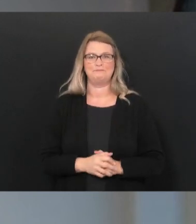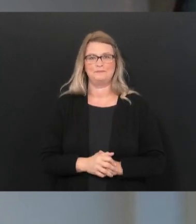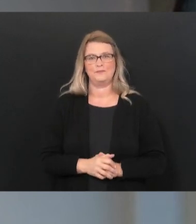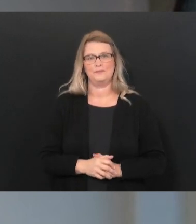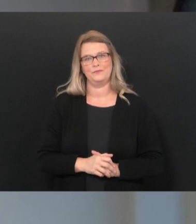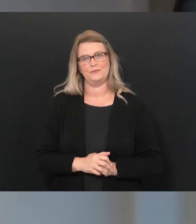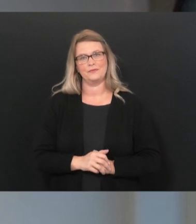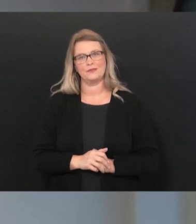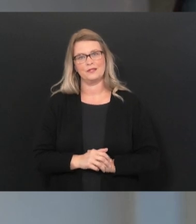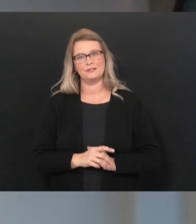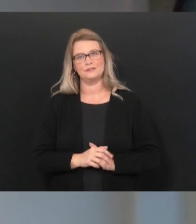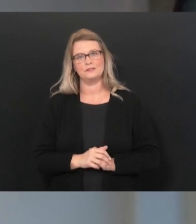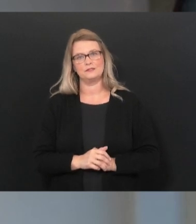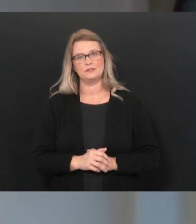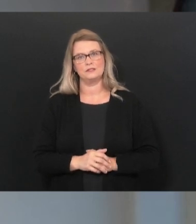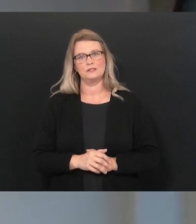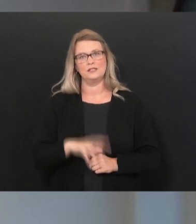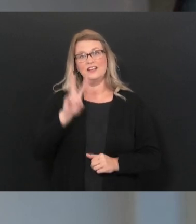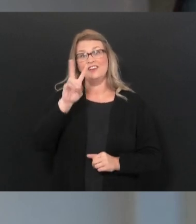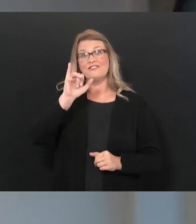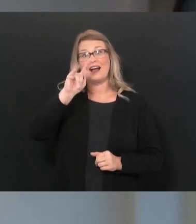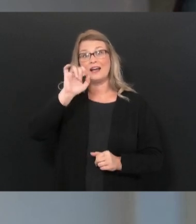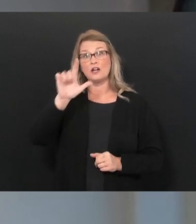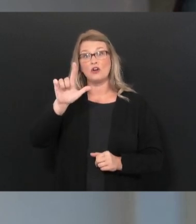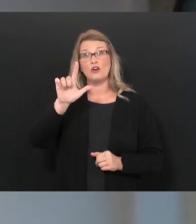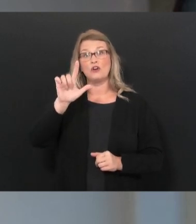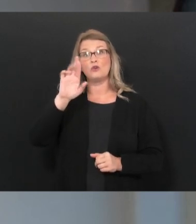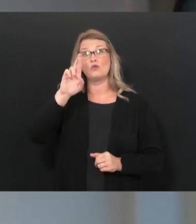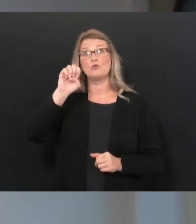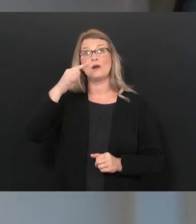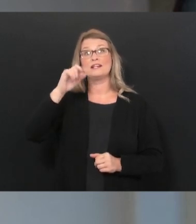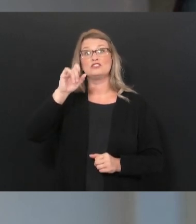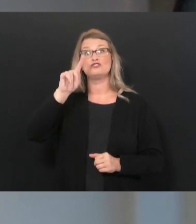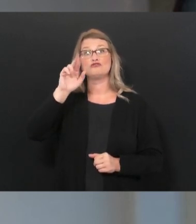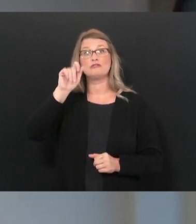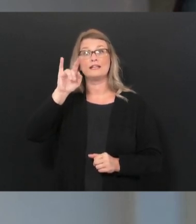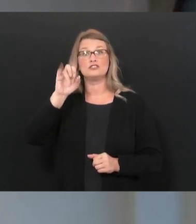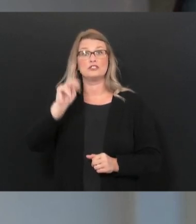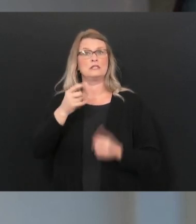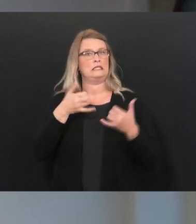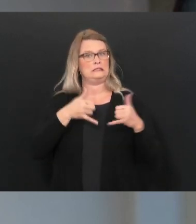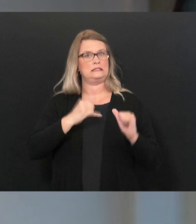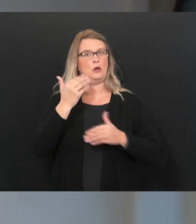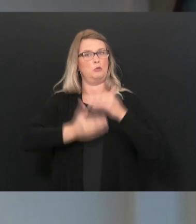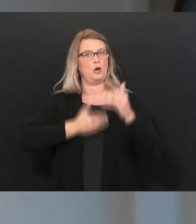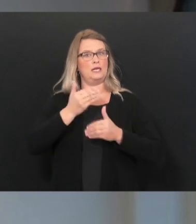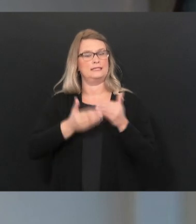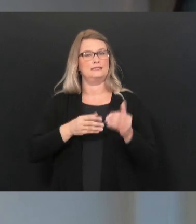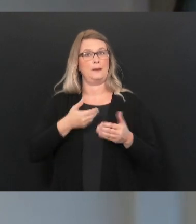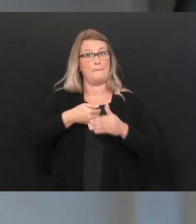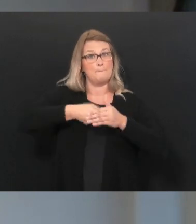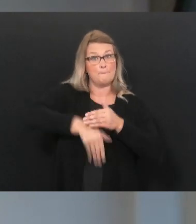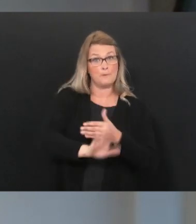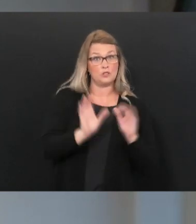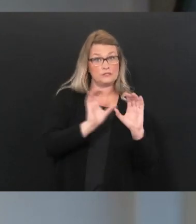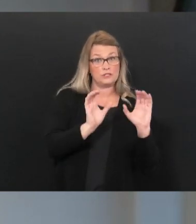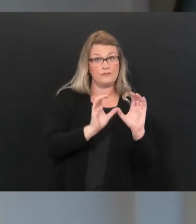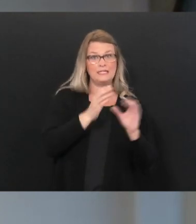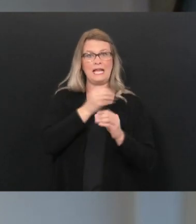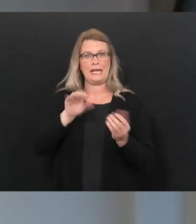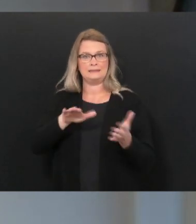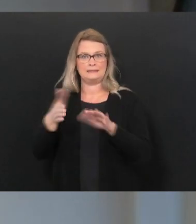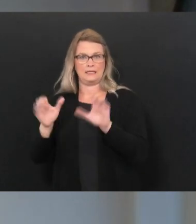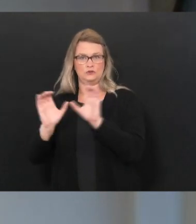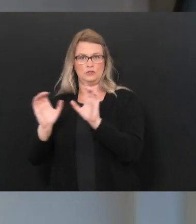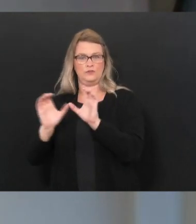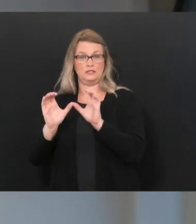to note that the Vital Registration Office is still receiving and filing new birth and death certificates as usual. We've had that